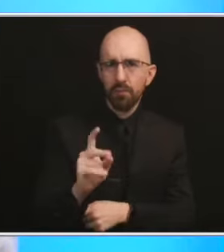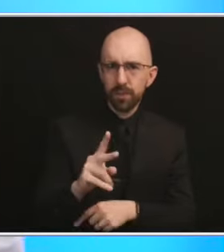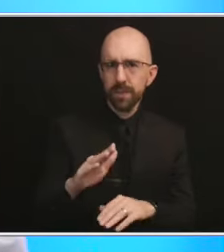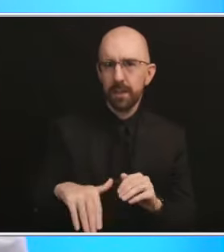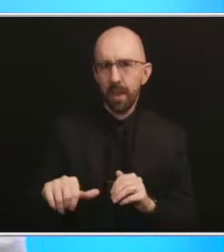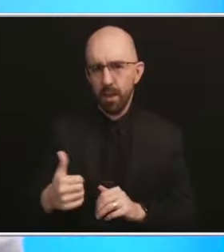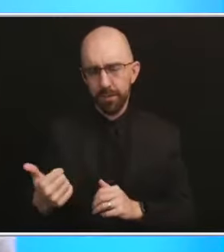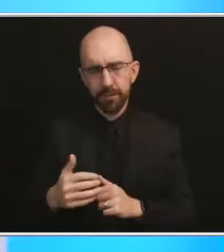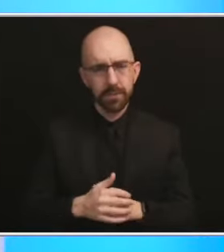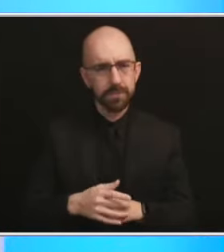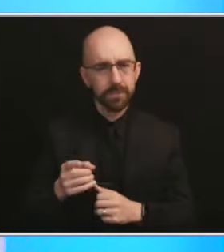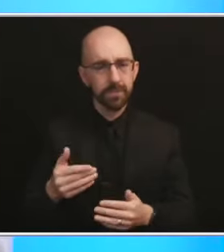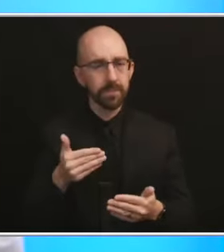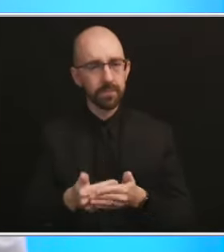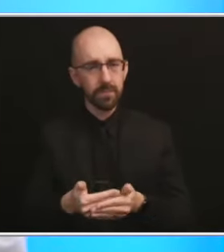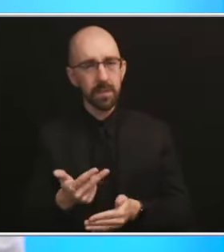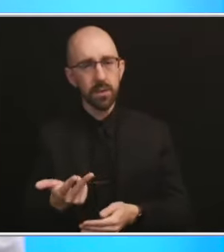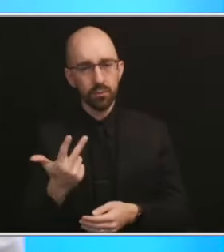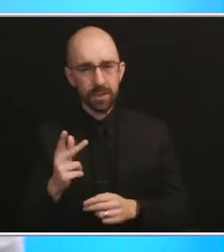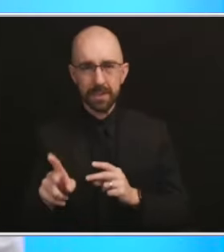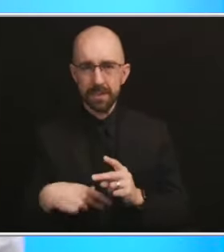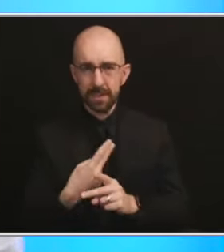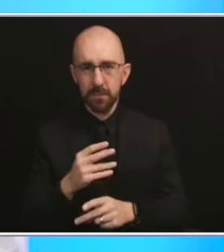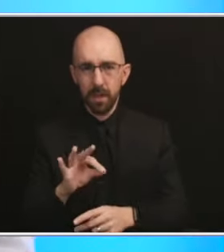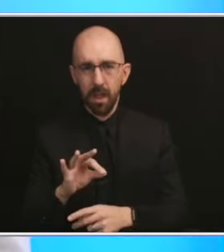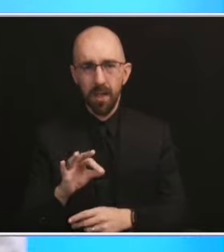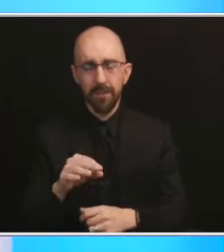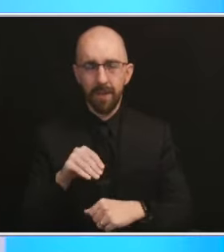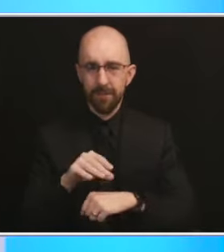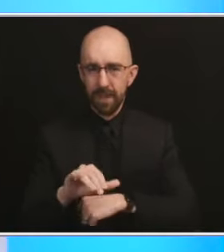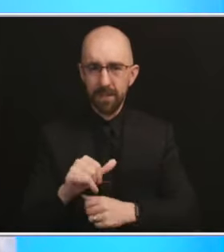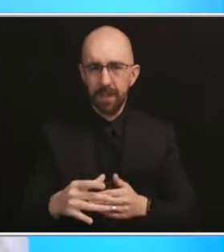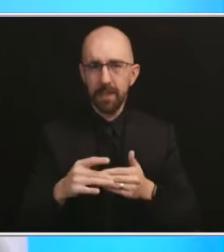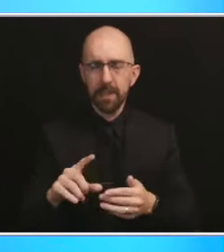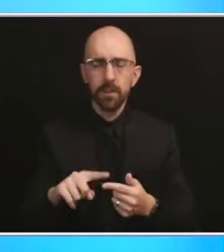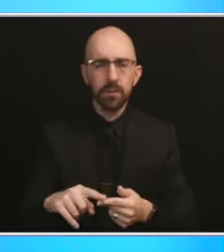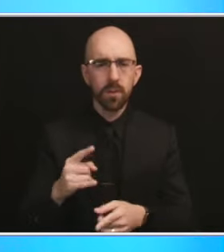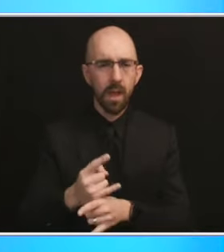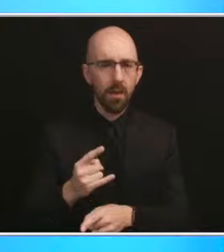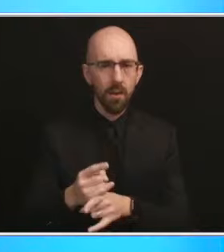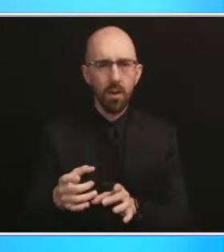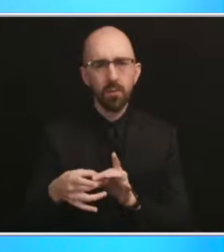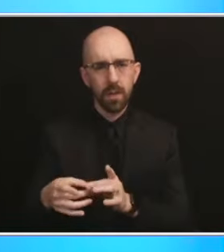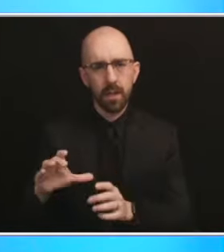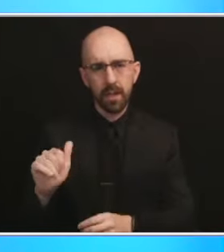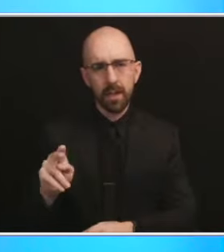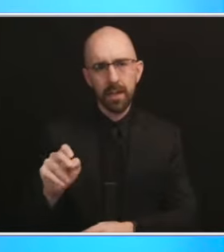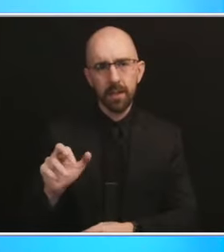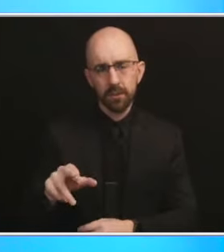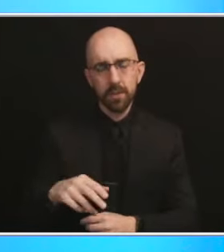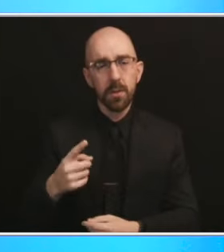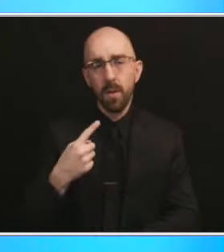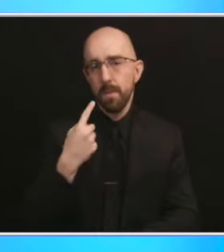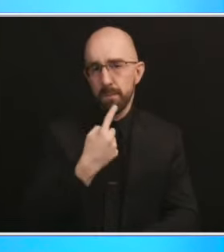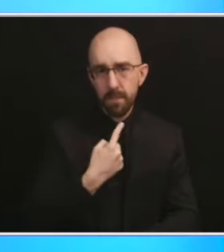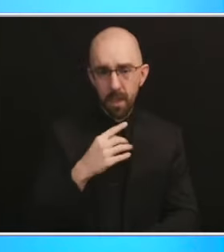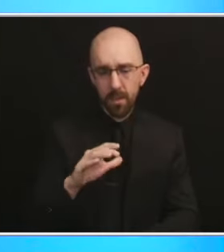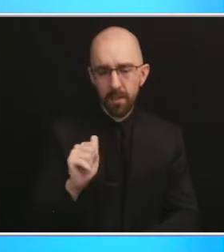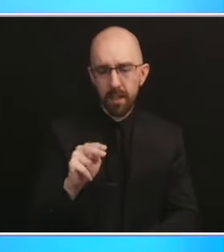3 types of effects that lead to alcohol-related cancer. So in mouth cancer,